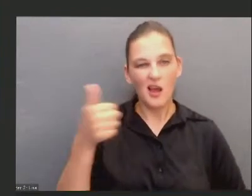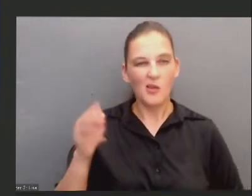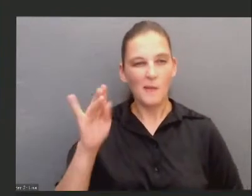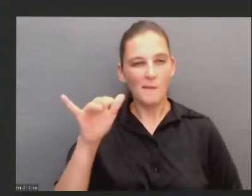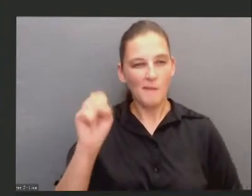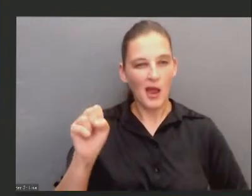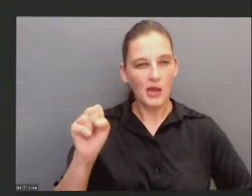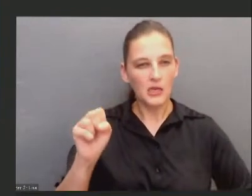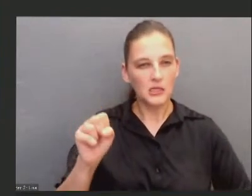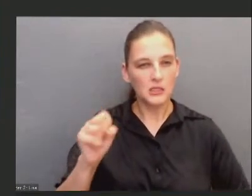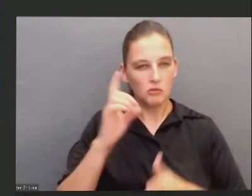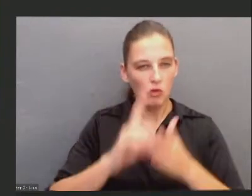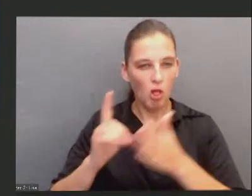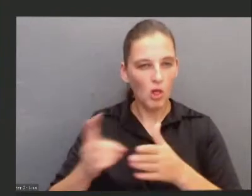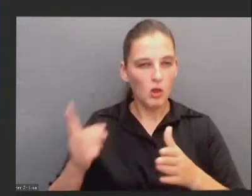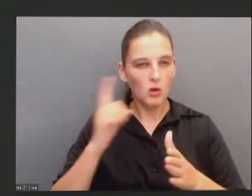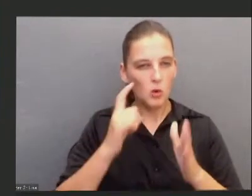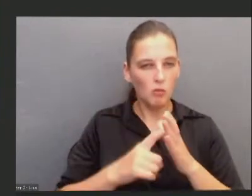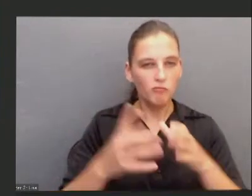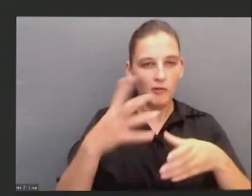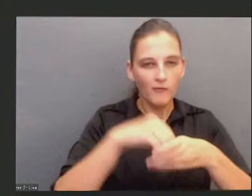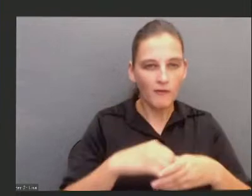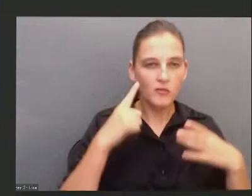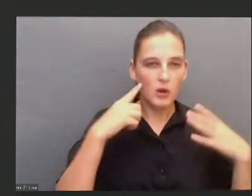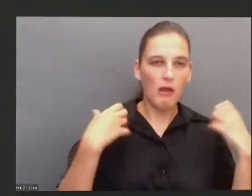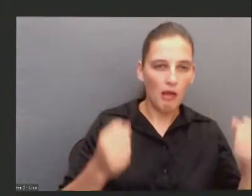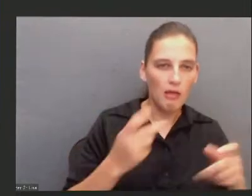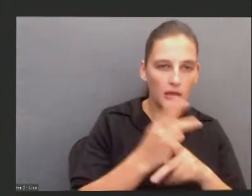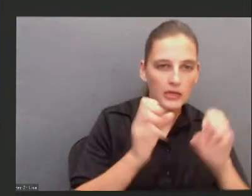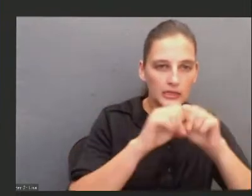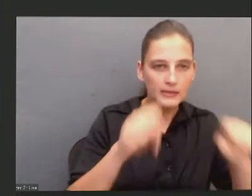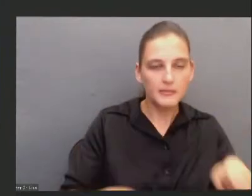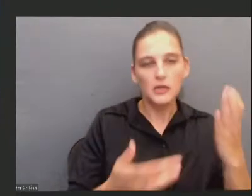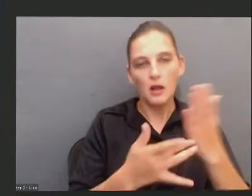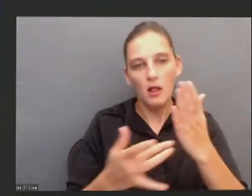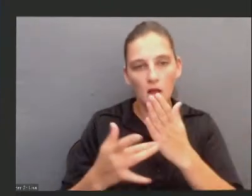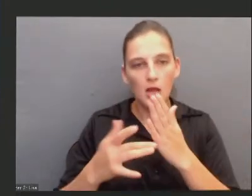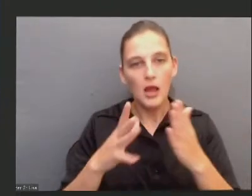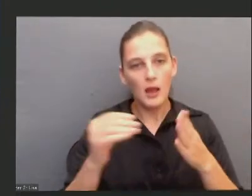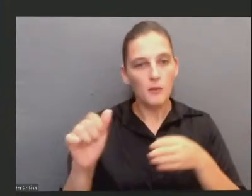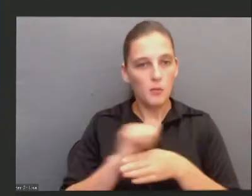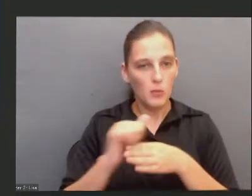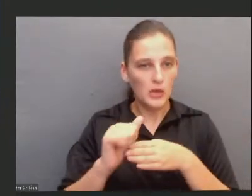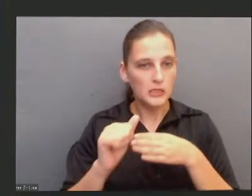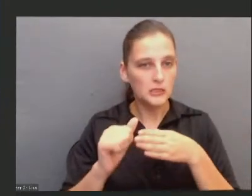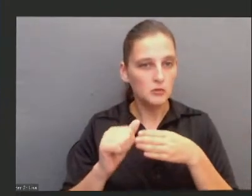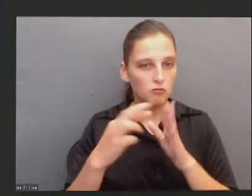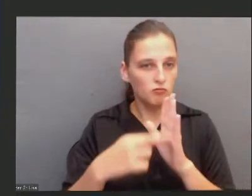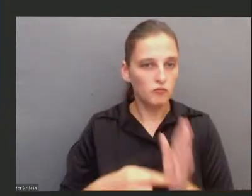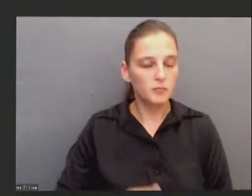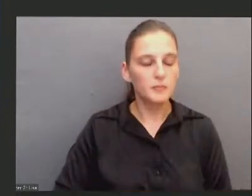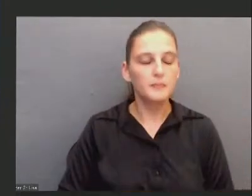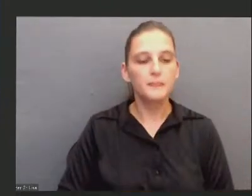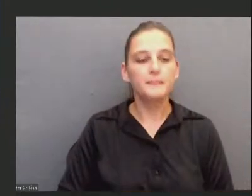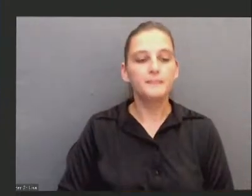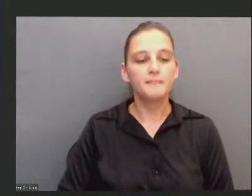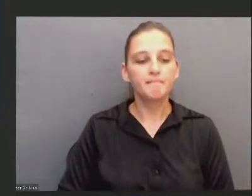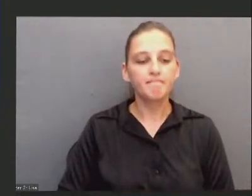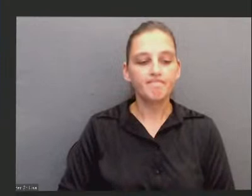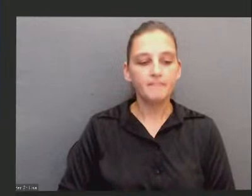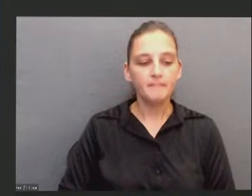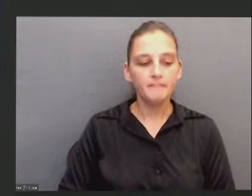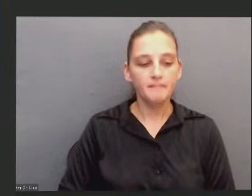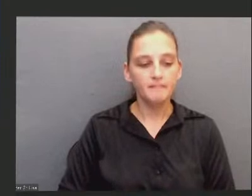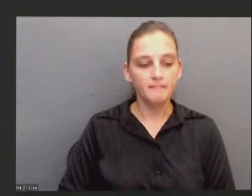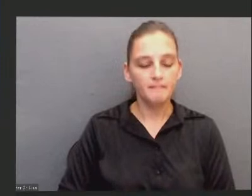practice, algorithms, technology, and practice guidelines. And, you know, we all